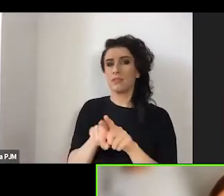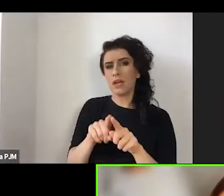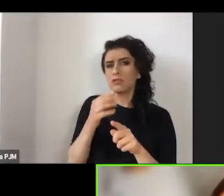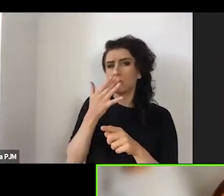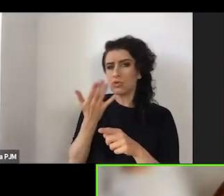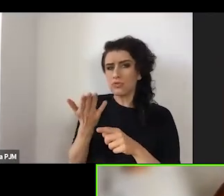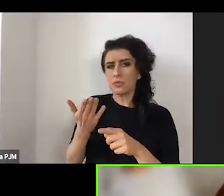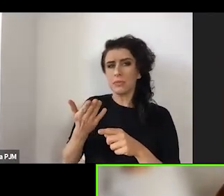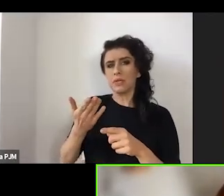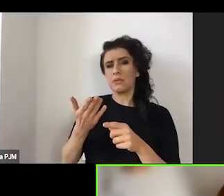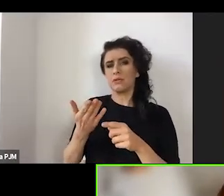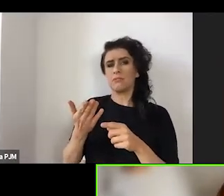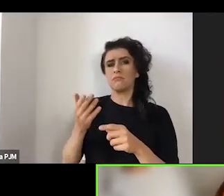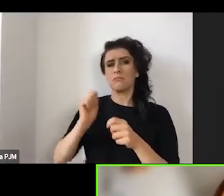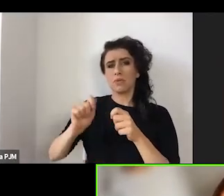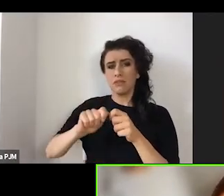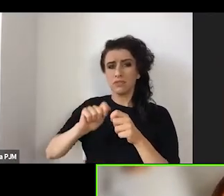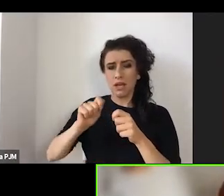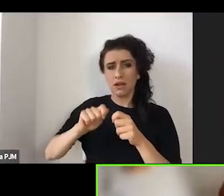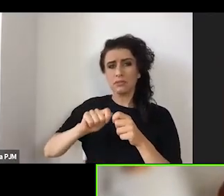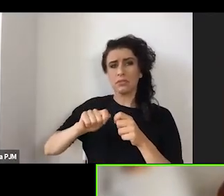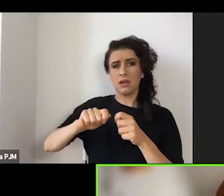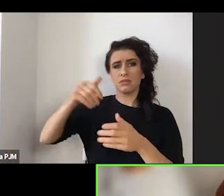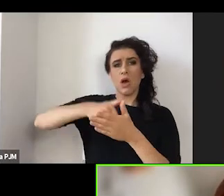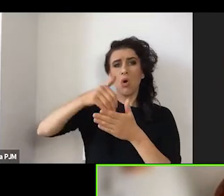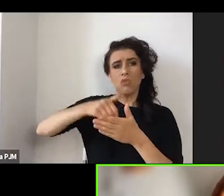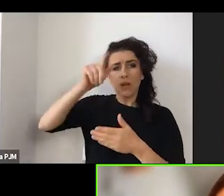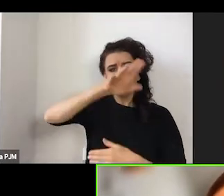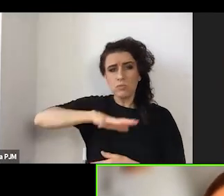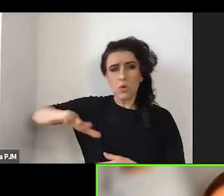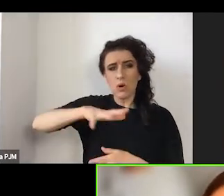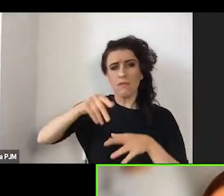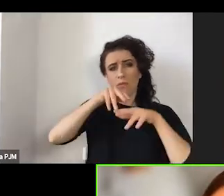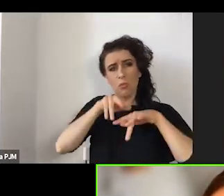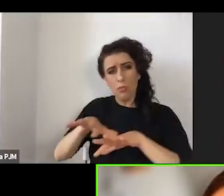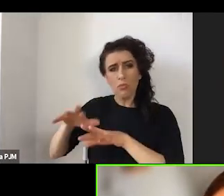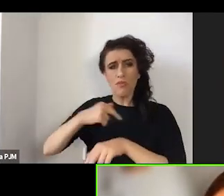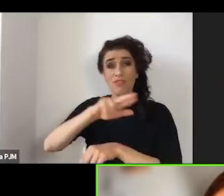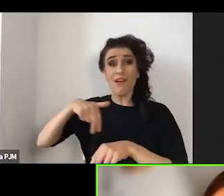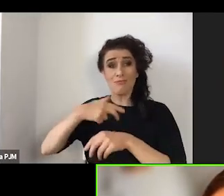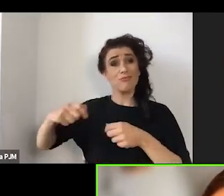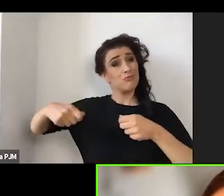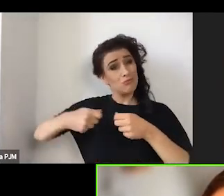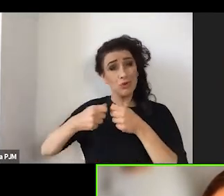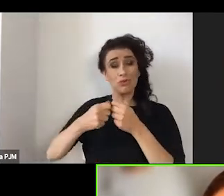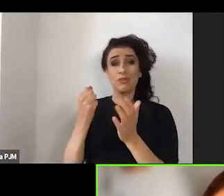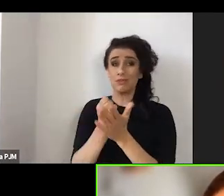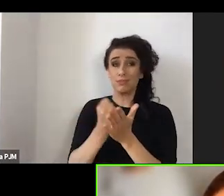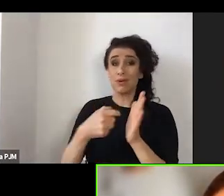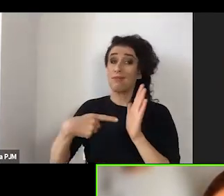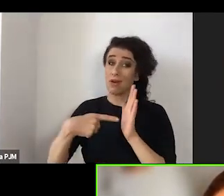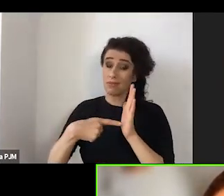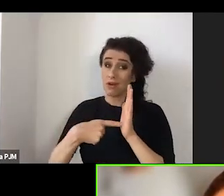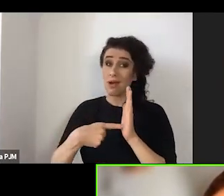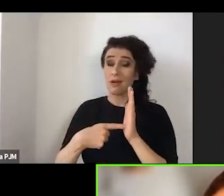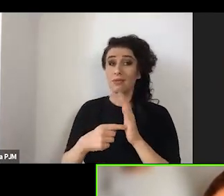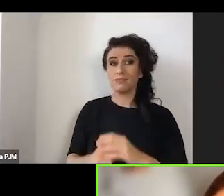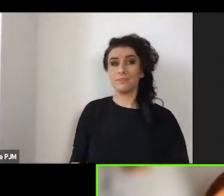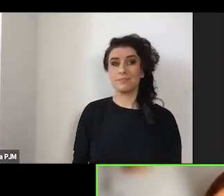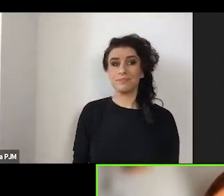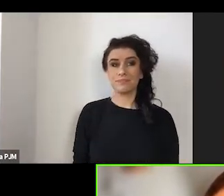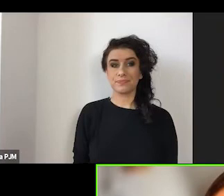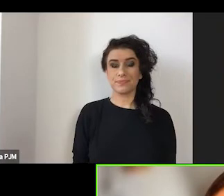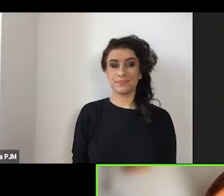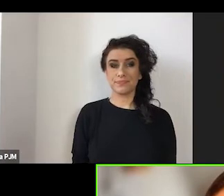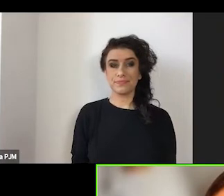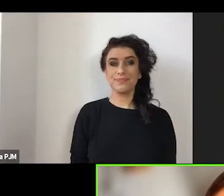this case, I've studied a lot. So I would suggest you can use